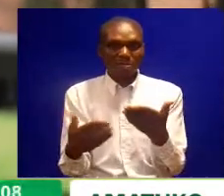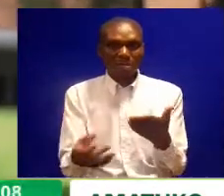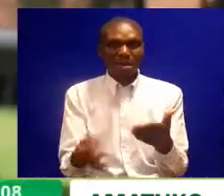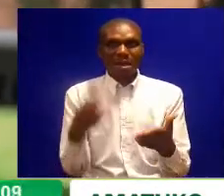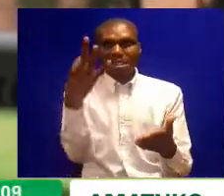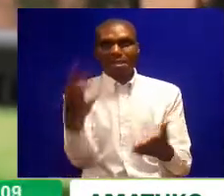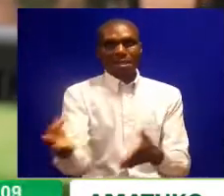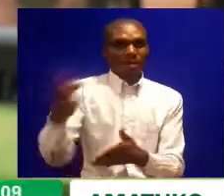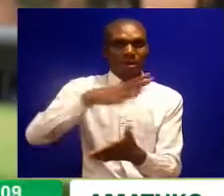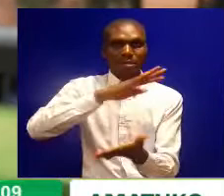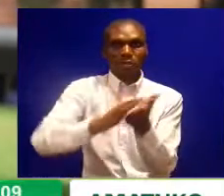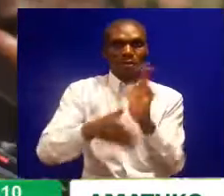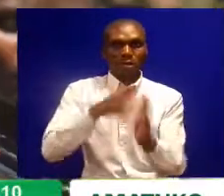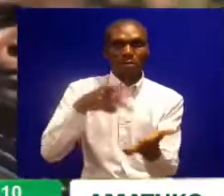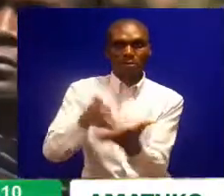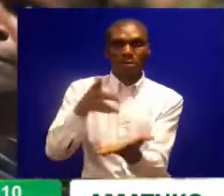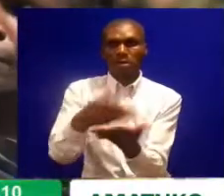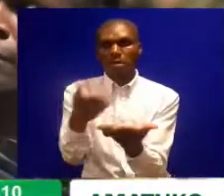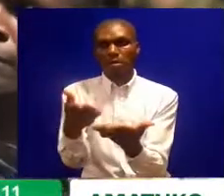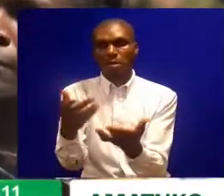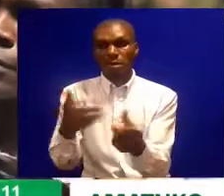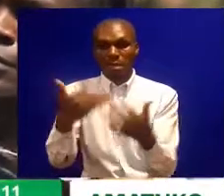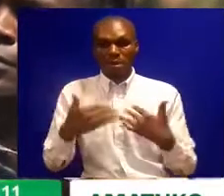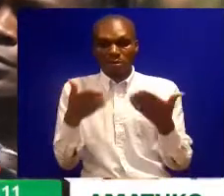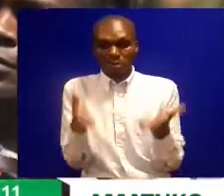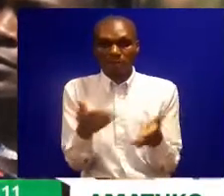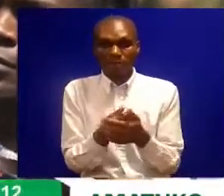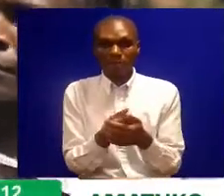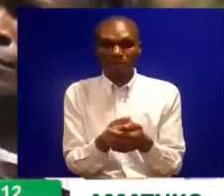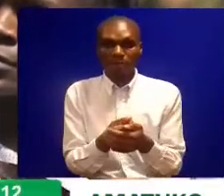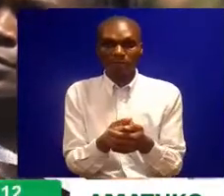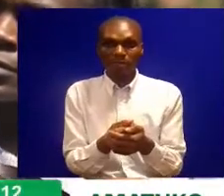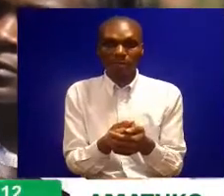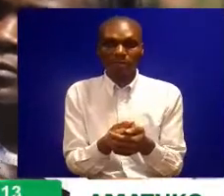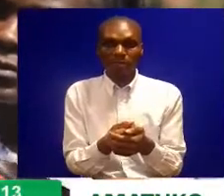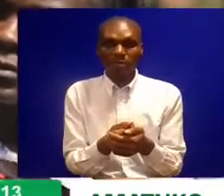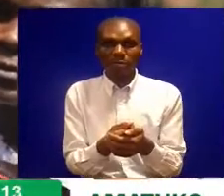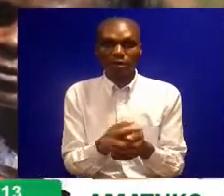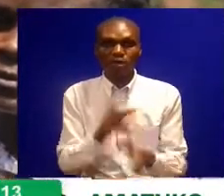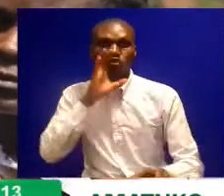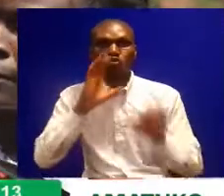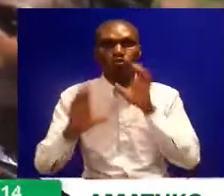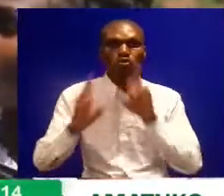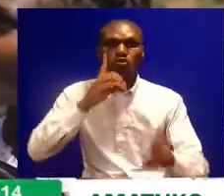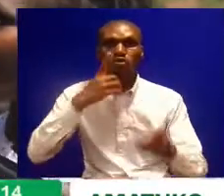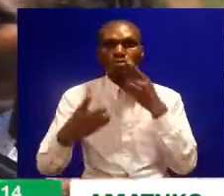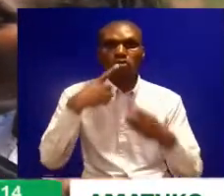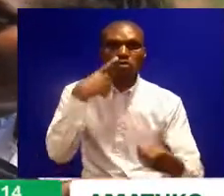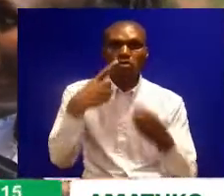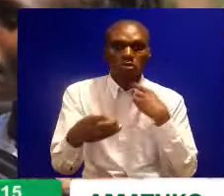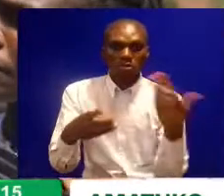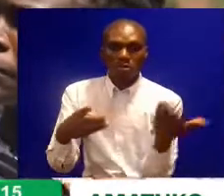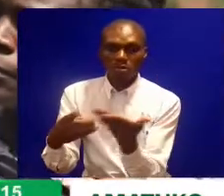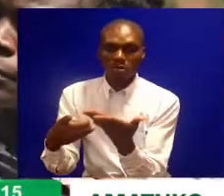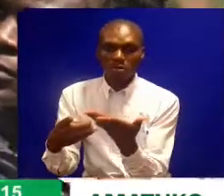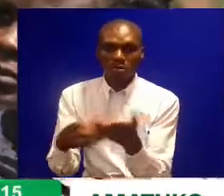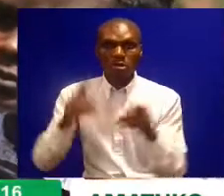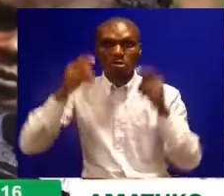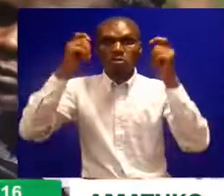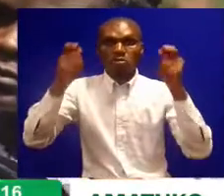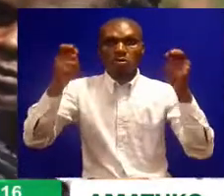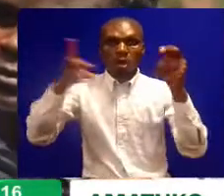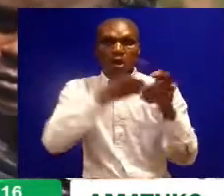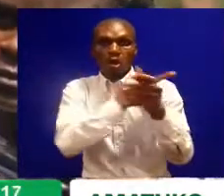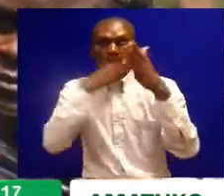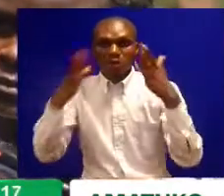tatu vata nyakonyo rengeli ya vo Haitu wata aga kuwa narama ngana ye strike ya doctors, clinic